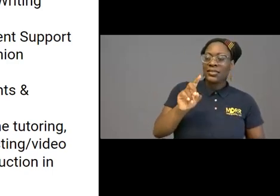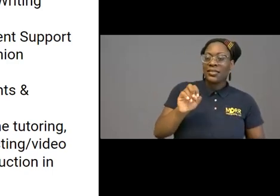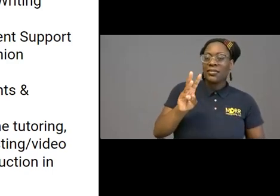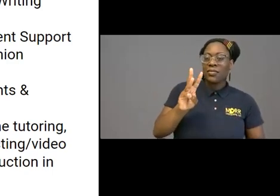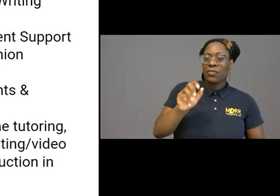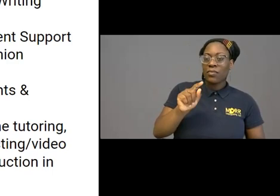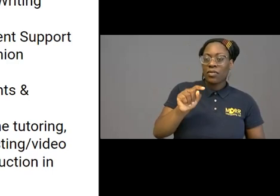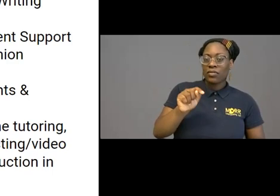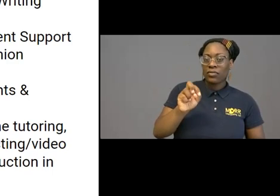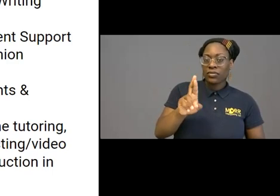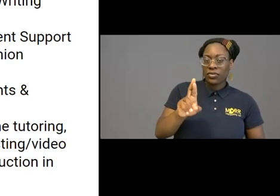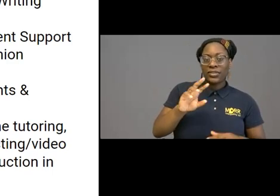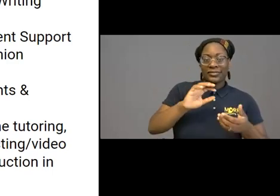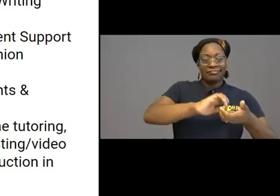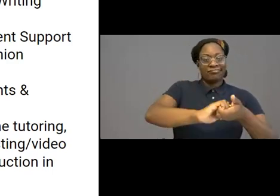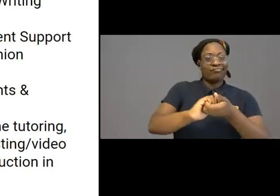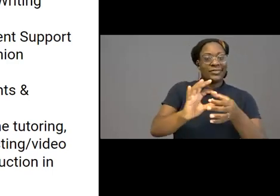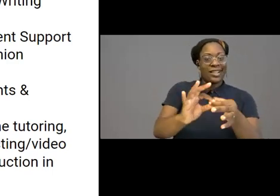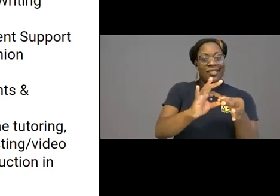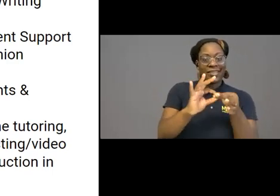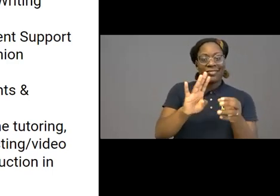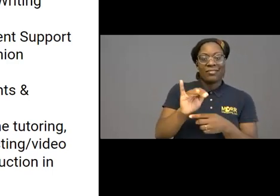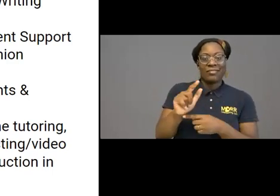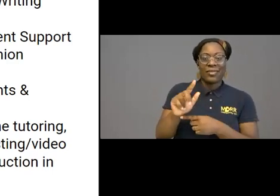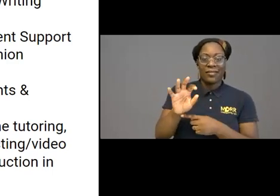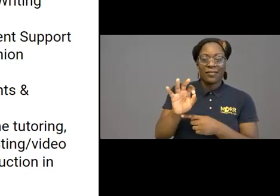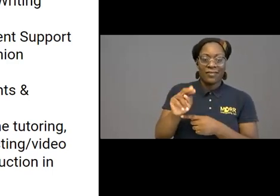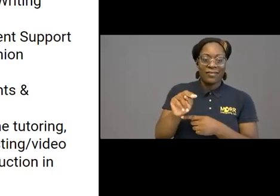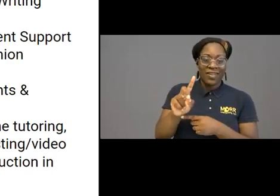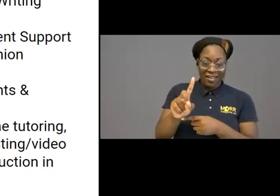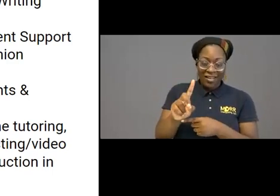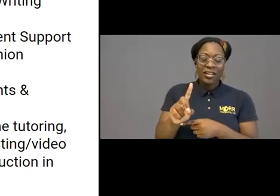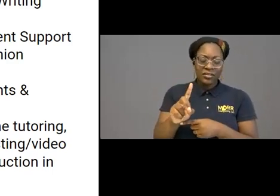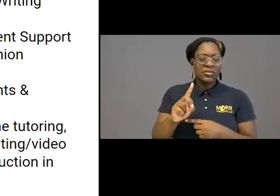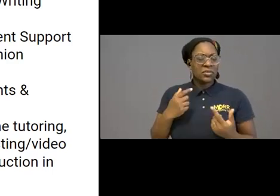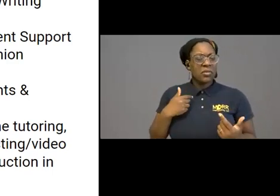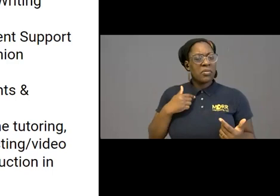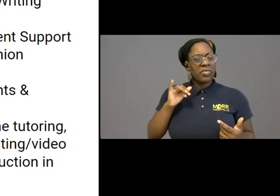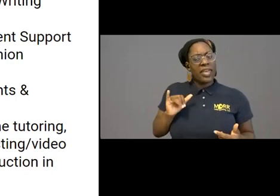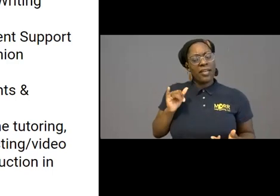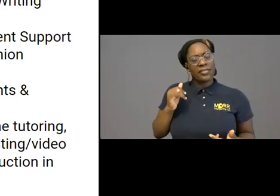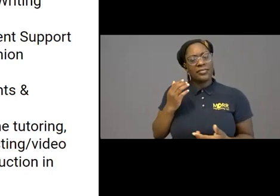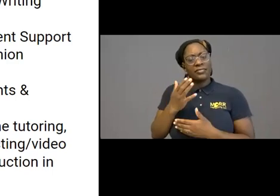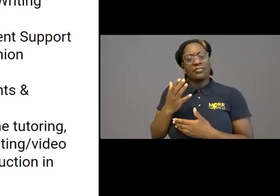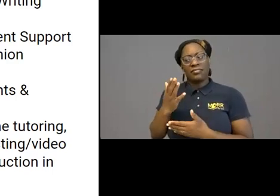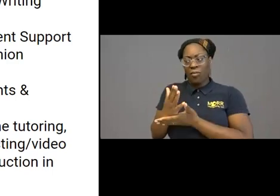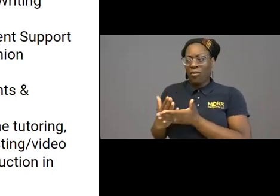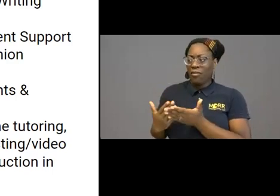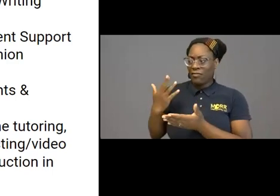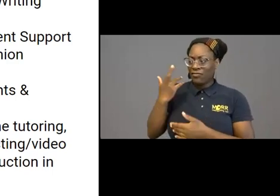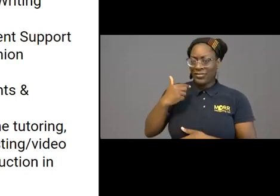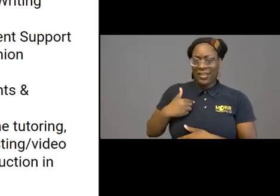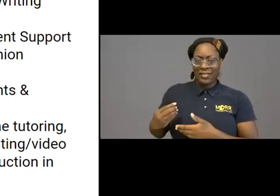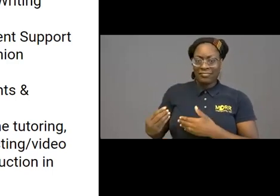treasurer background and what brought me into this particular role within the OWC community.